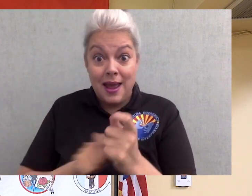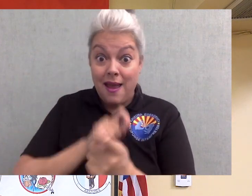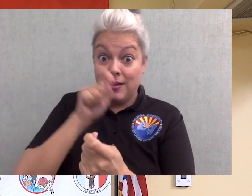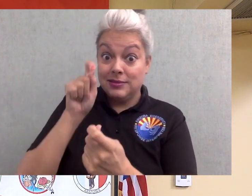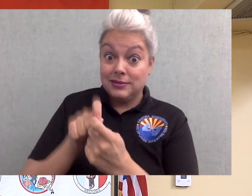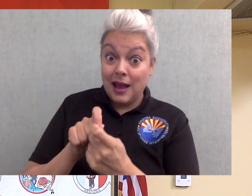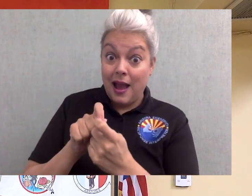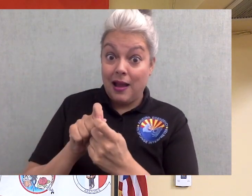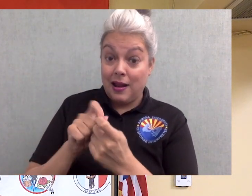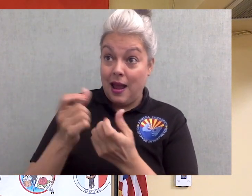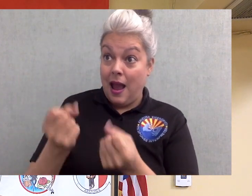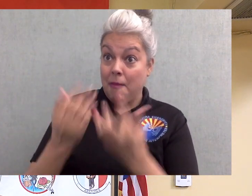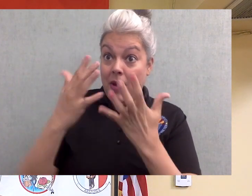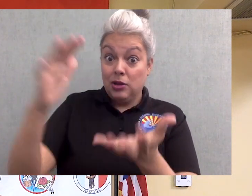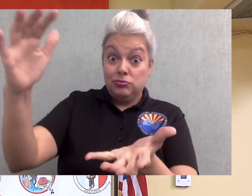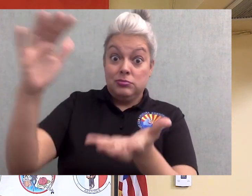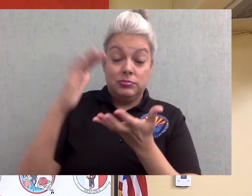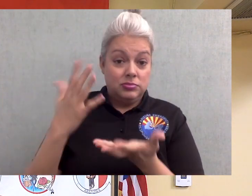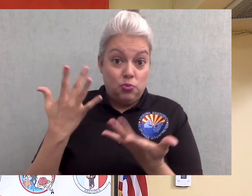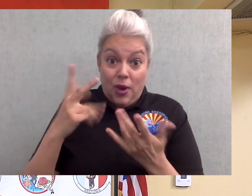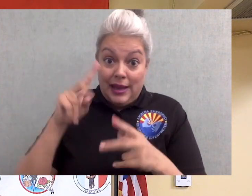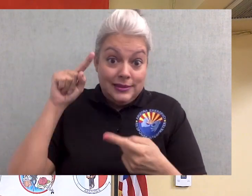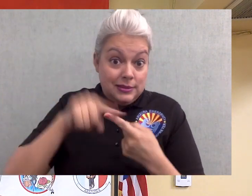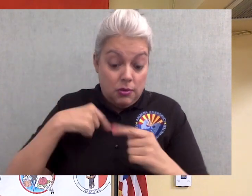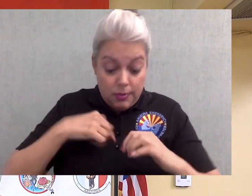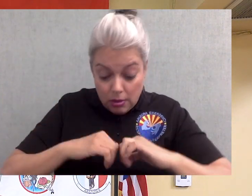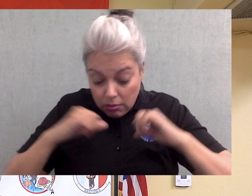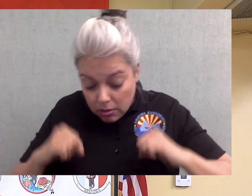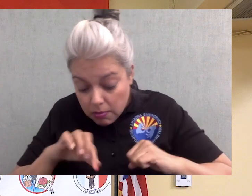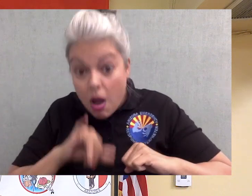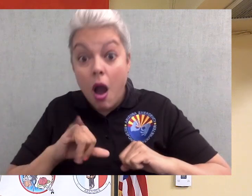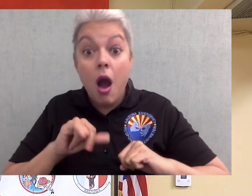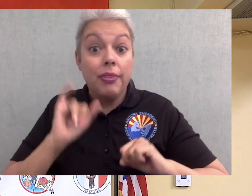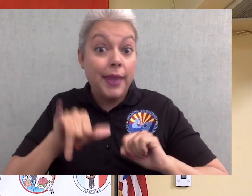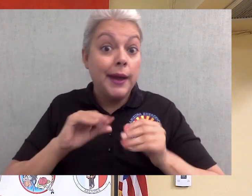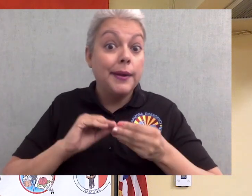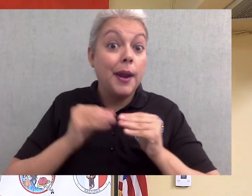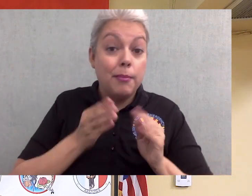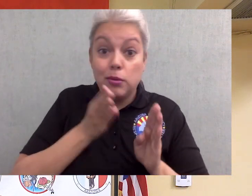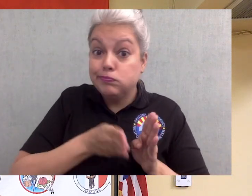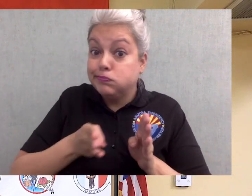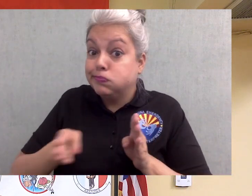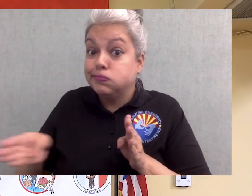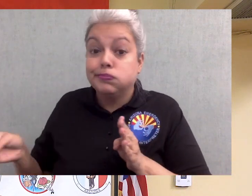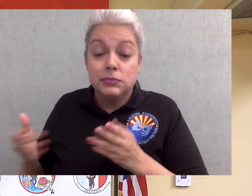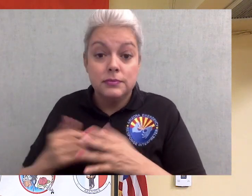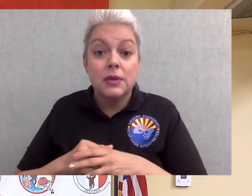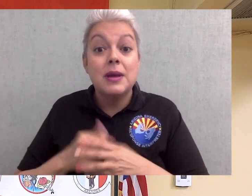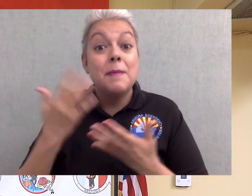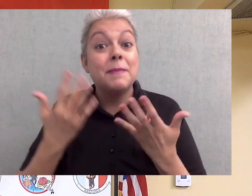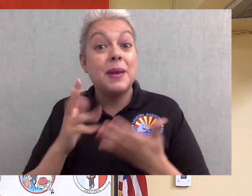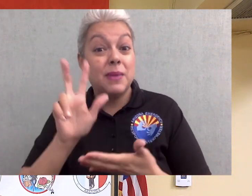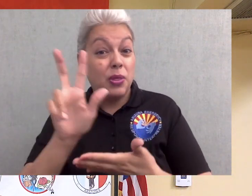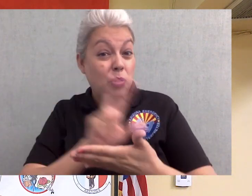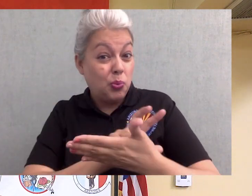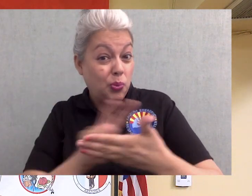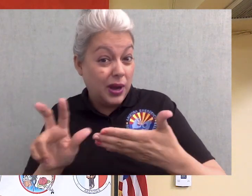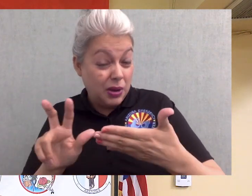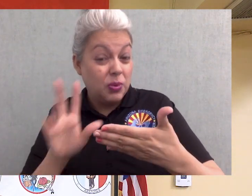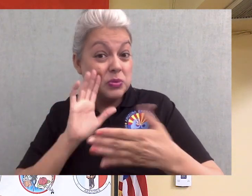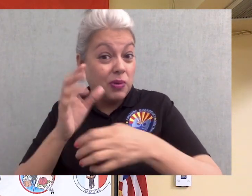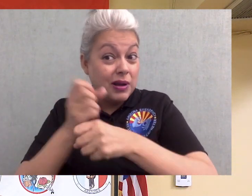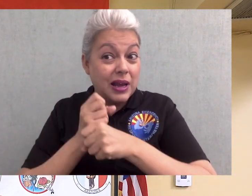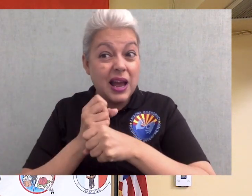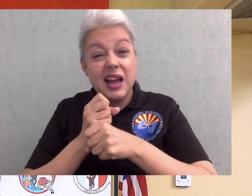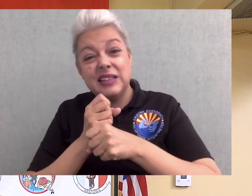us whatever we got and we open the box. So once we get that, the earliest might be in 3 weeks, but it's going to be more